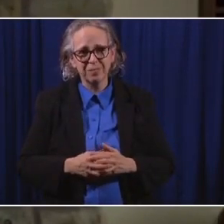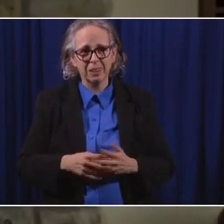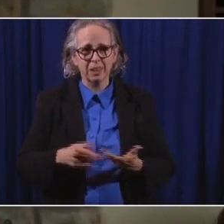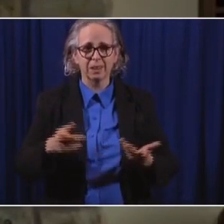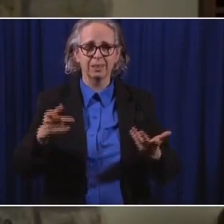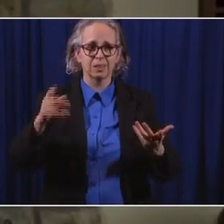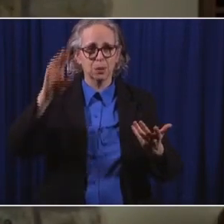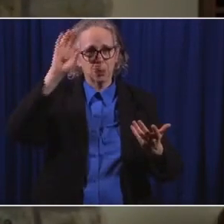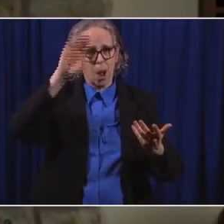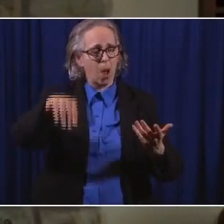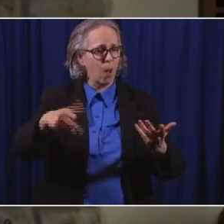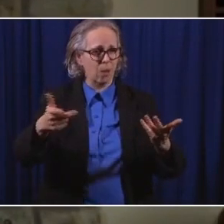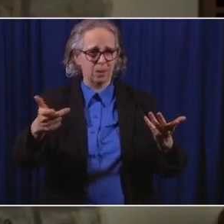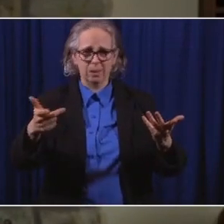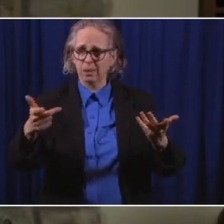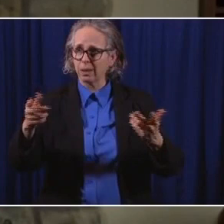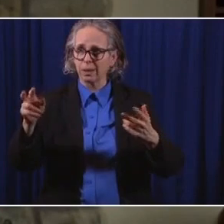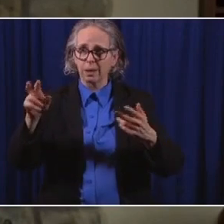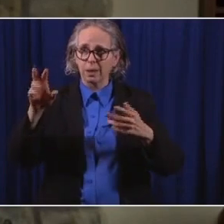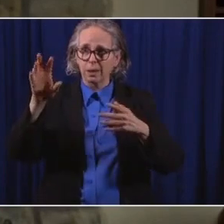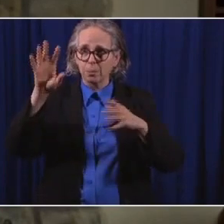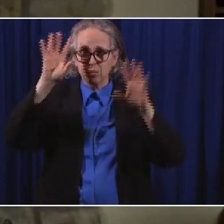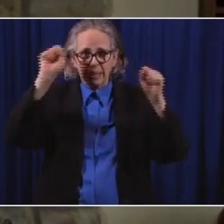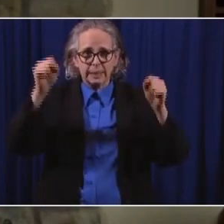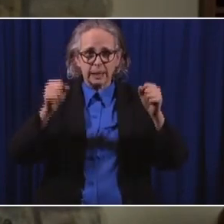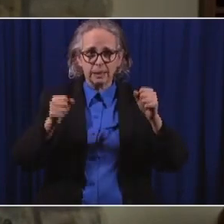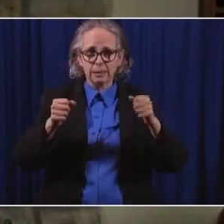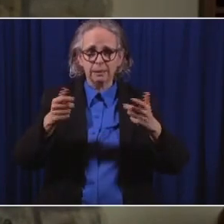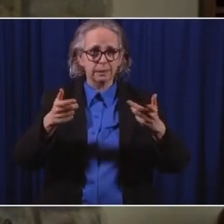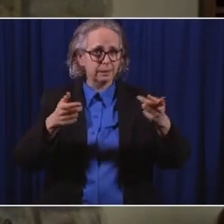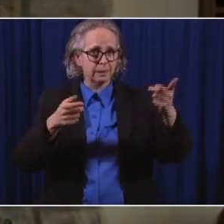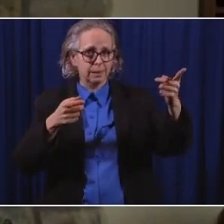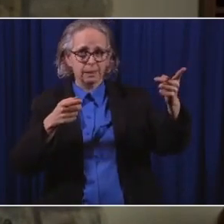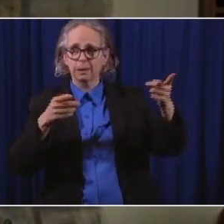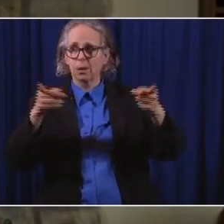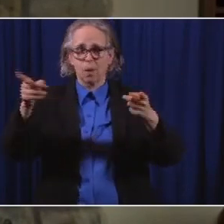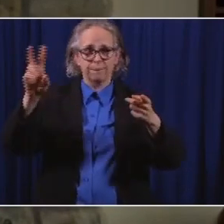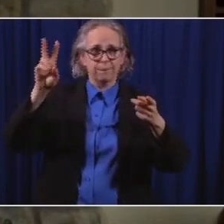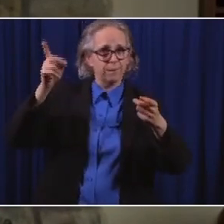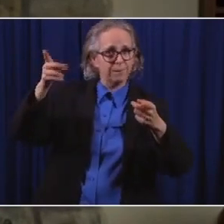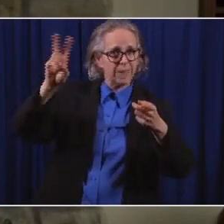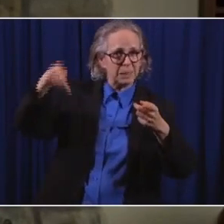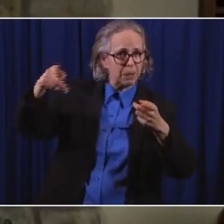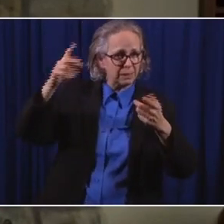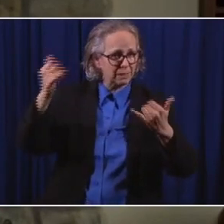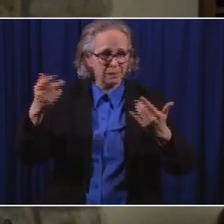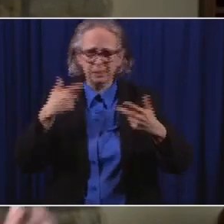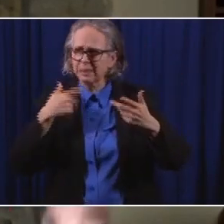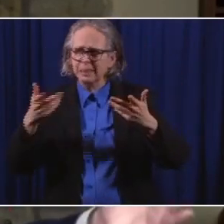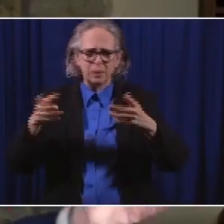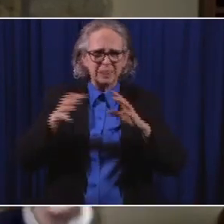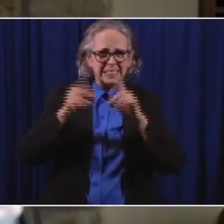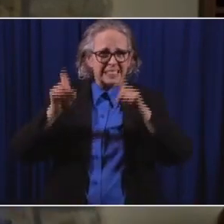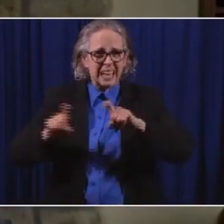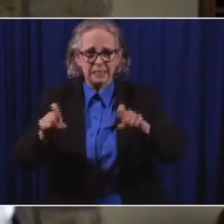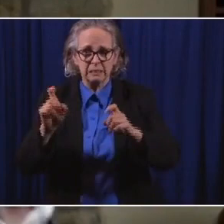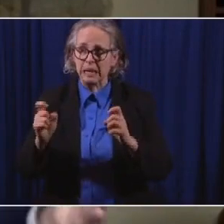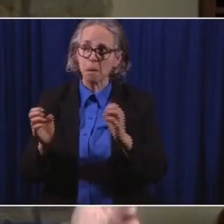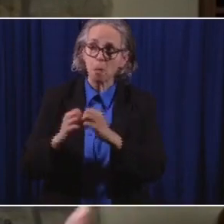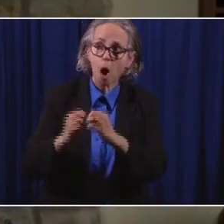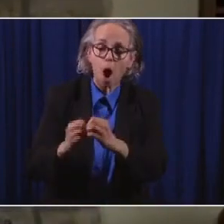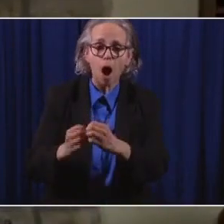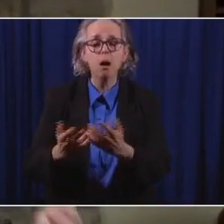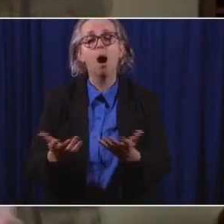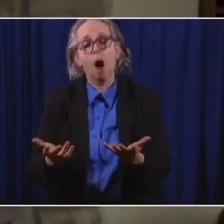we are testing more. There's absolutely no doubt about it. Look at the numbers from yesterday, even before they fill in. They fill in for the next few